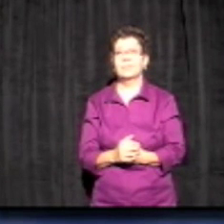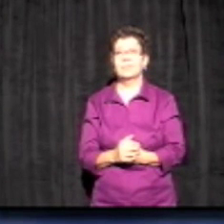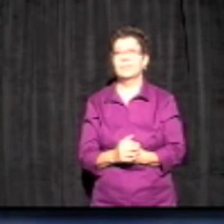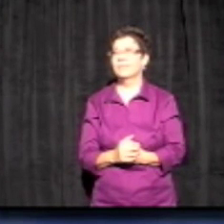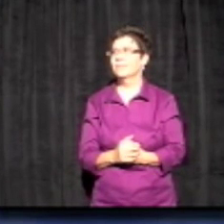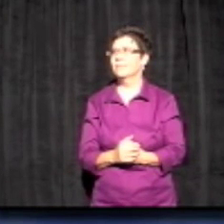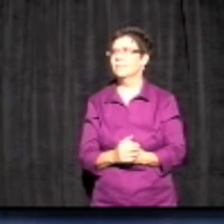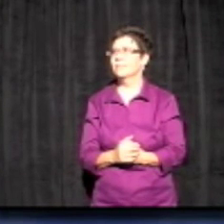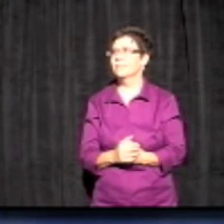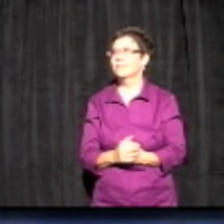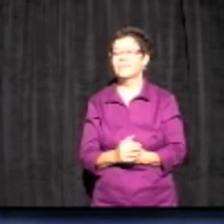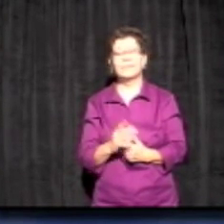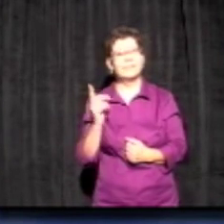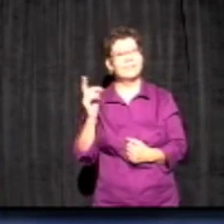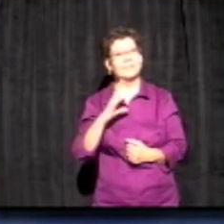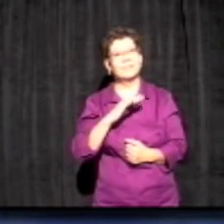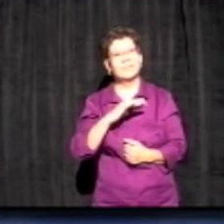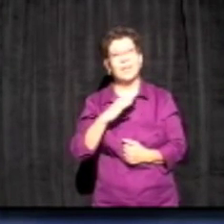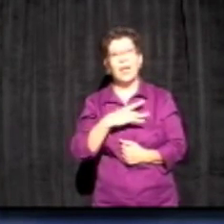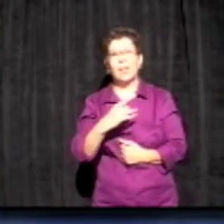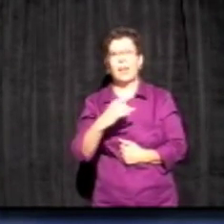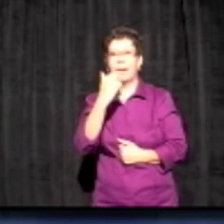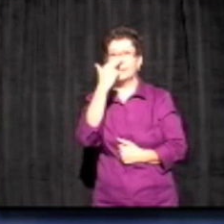he's such a ham.